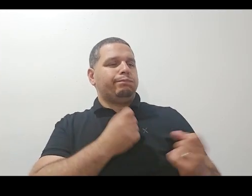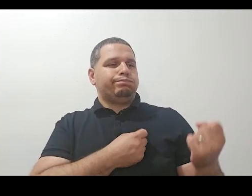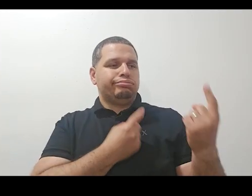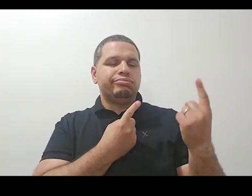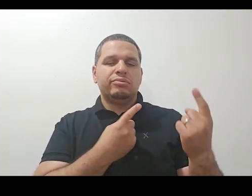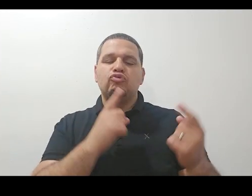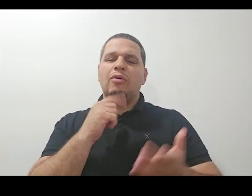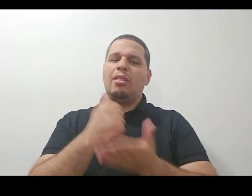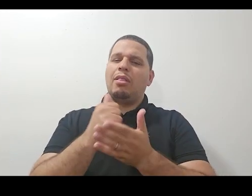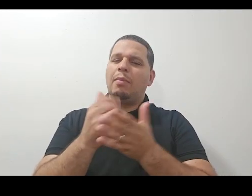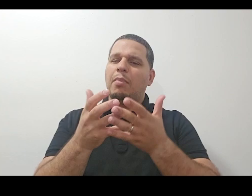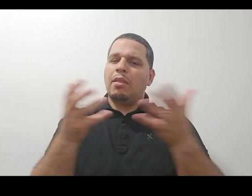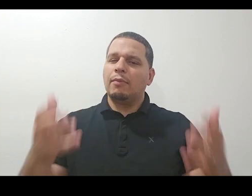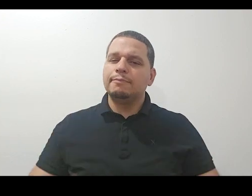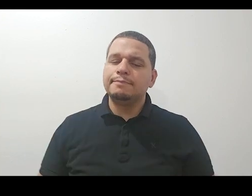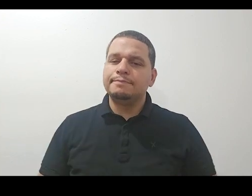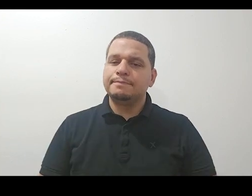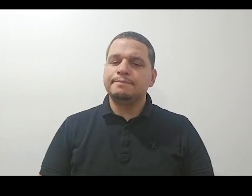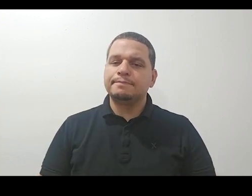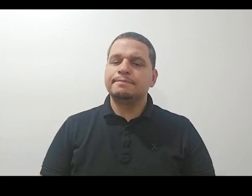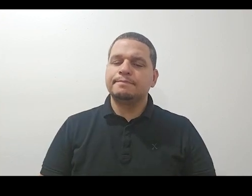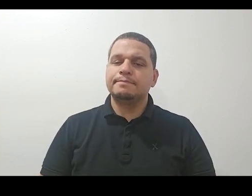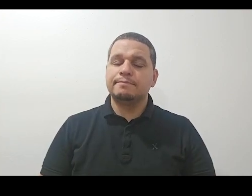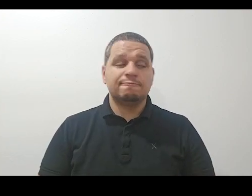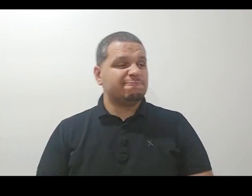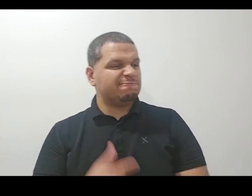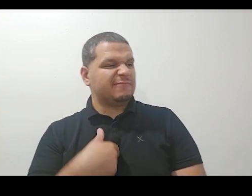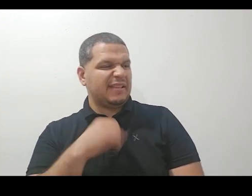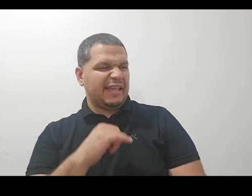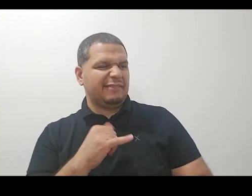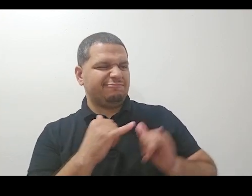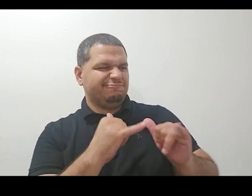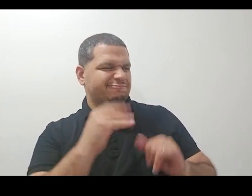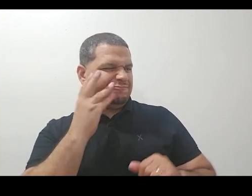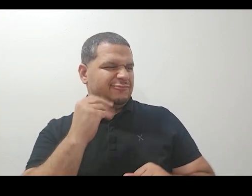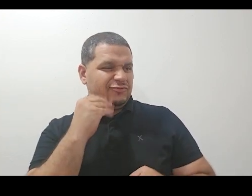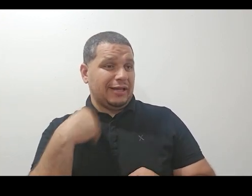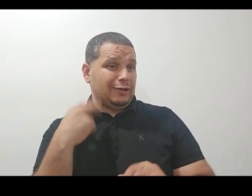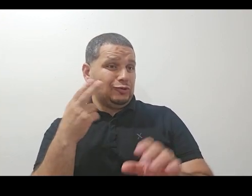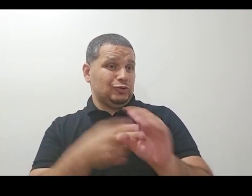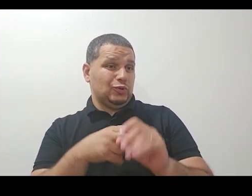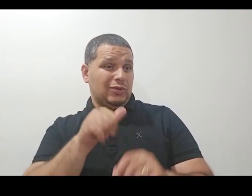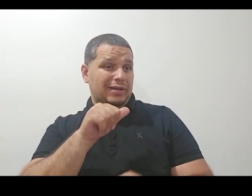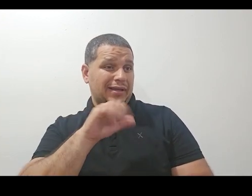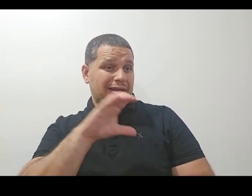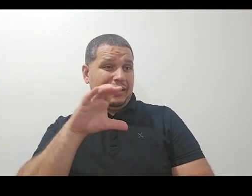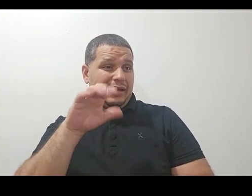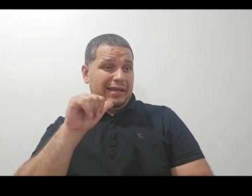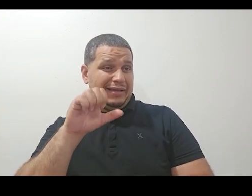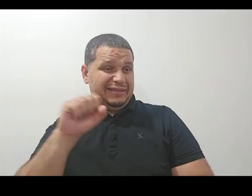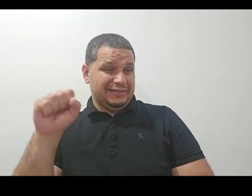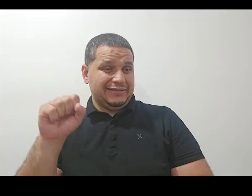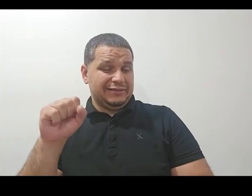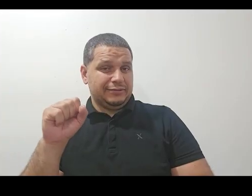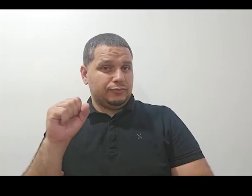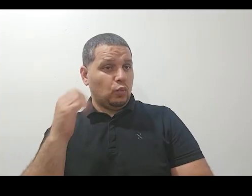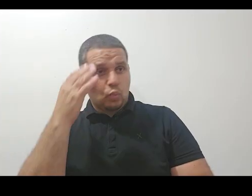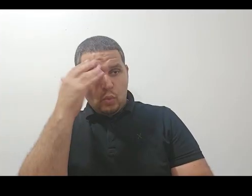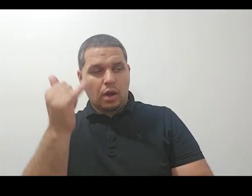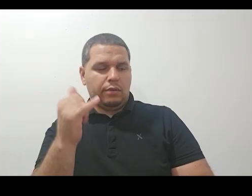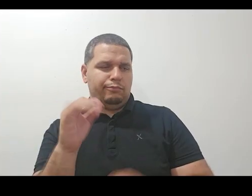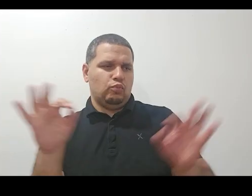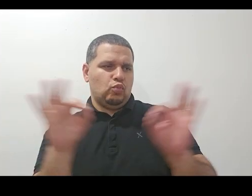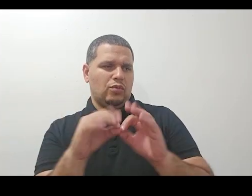the Access Project. So I can relate to those experiences. I joined Access also for the